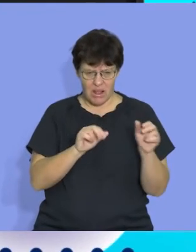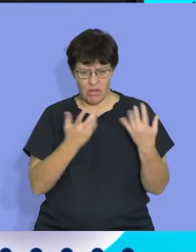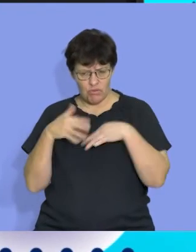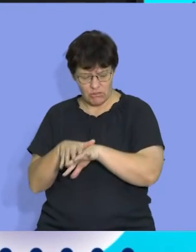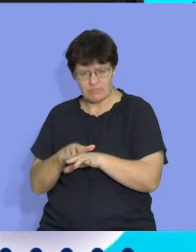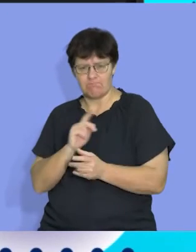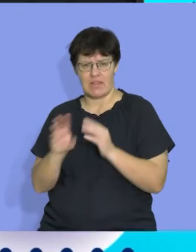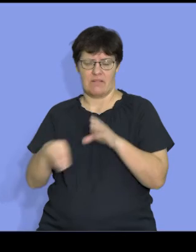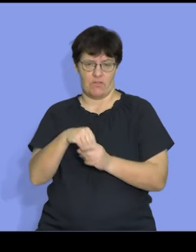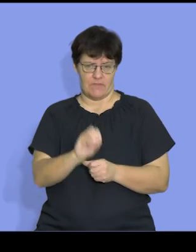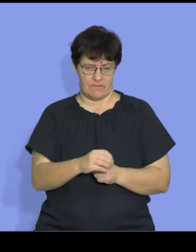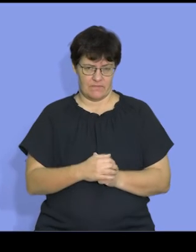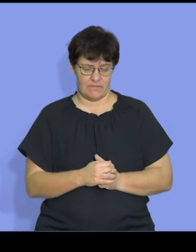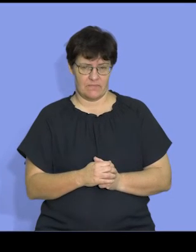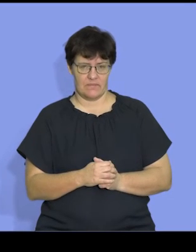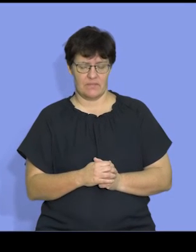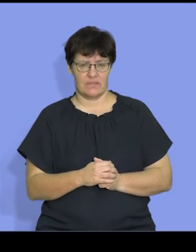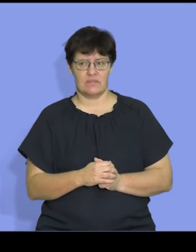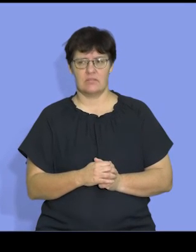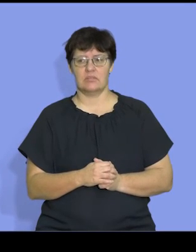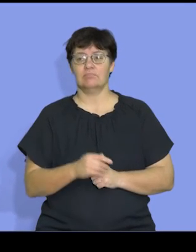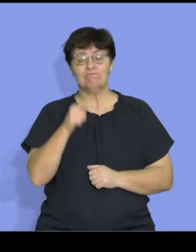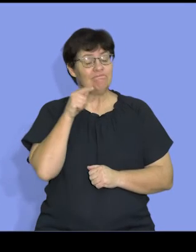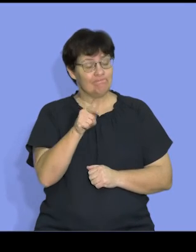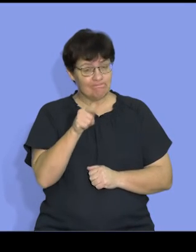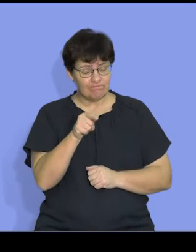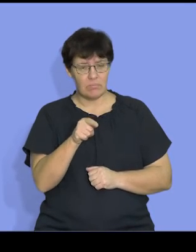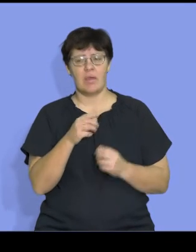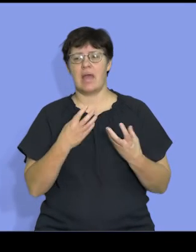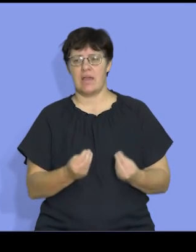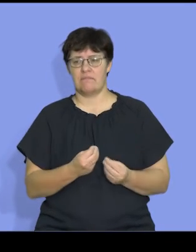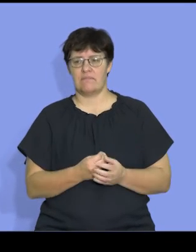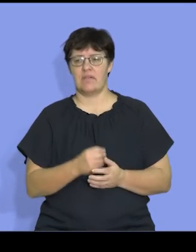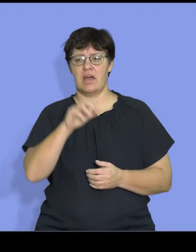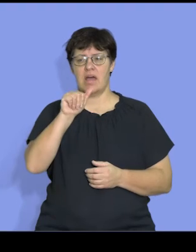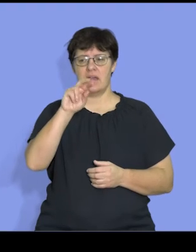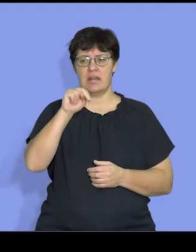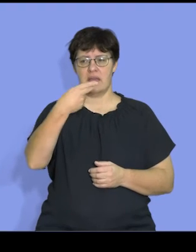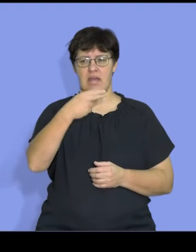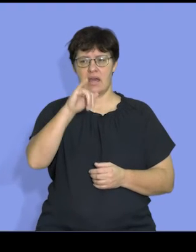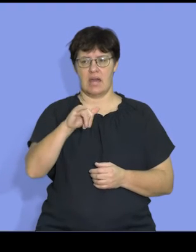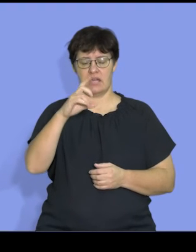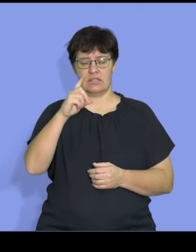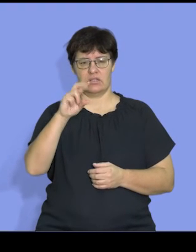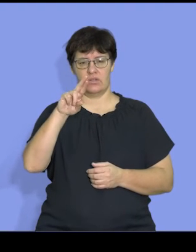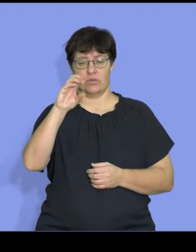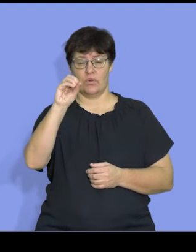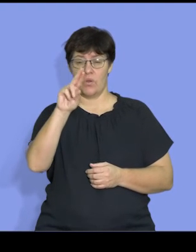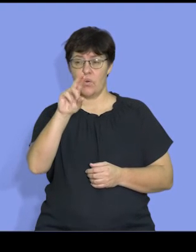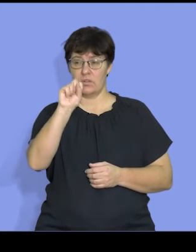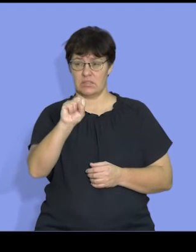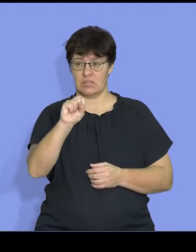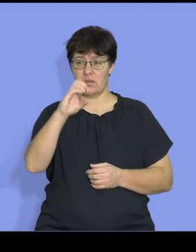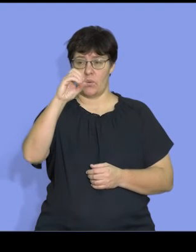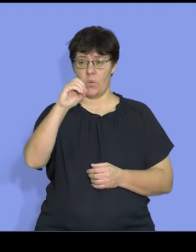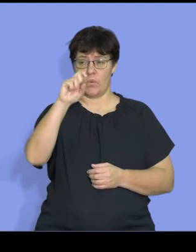Right. Now, in this case, we've got anhydrous oxalic acid. Now, anhydrous